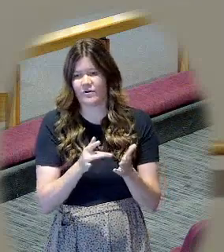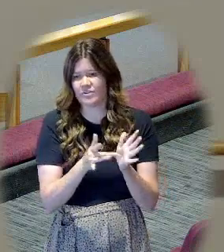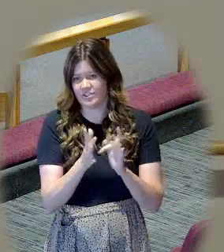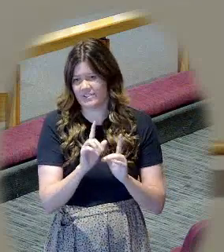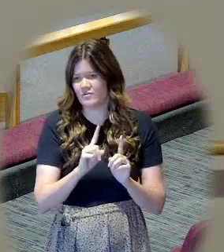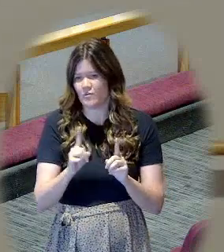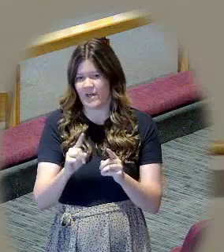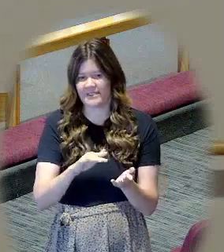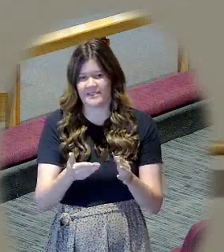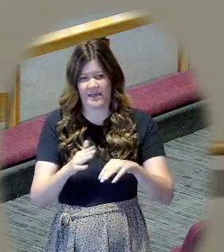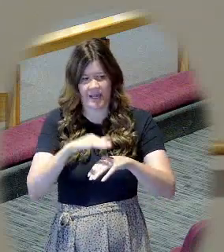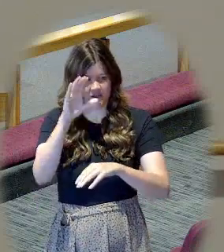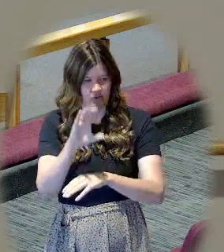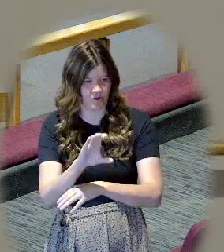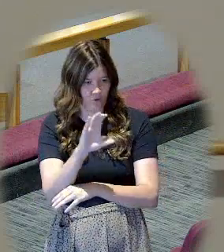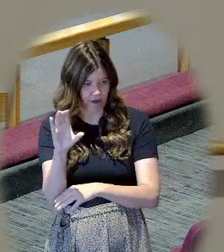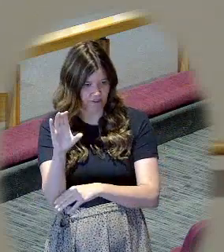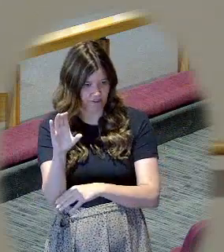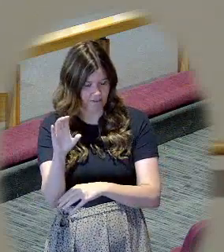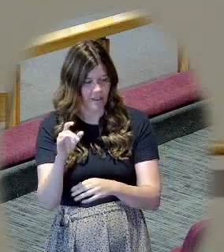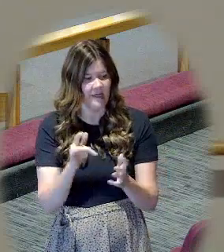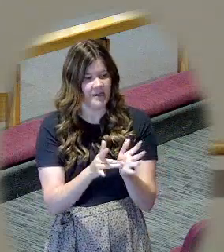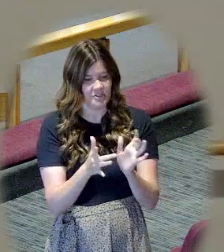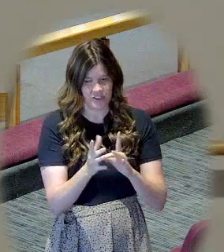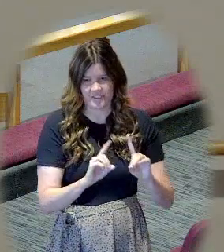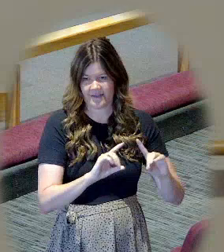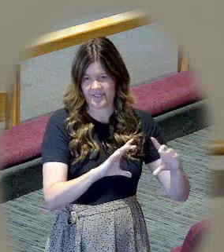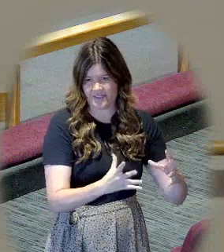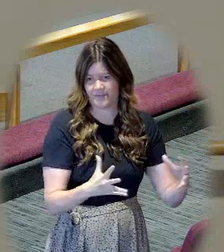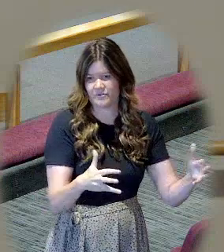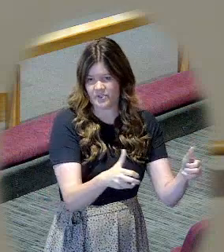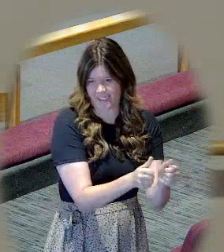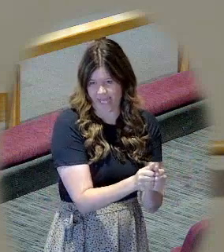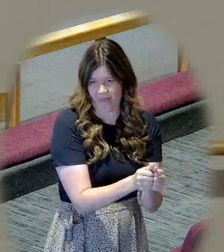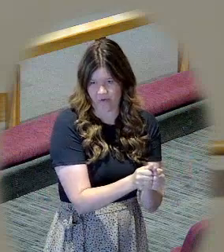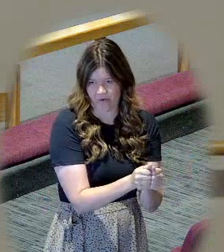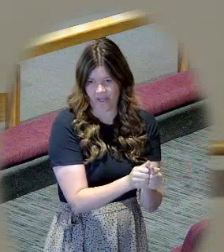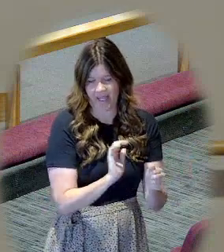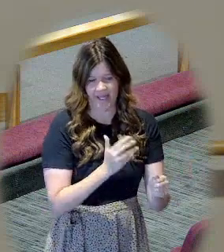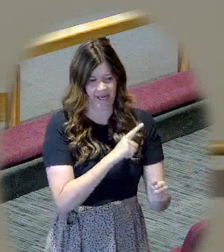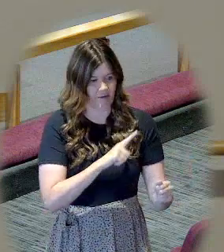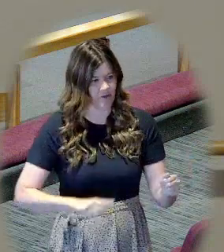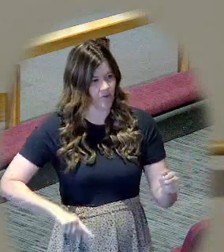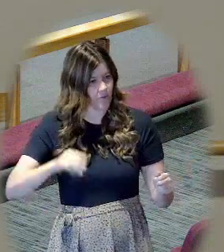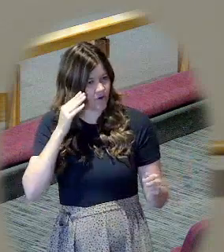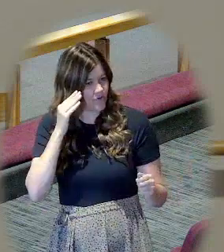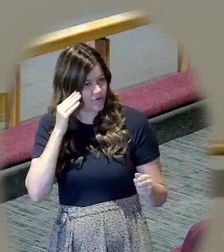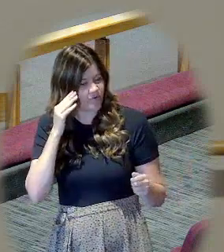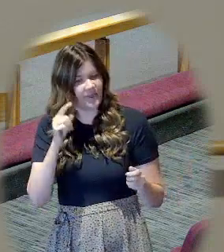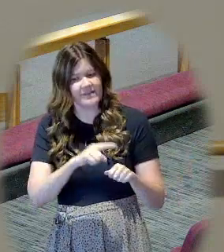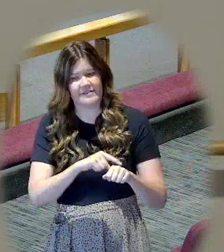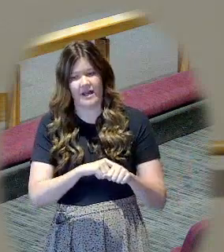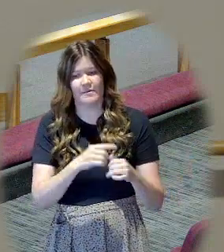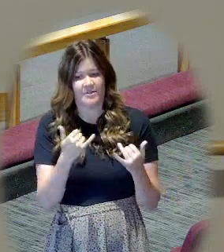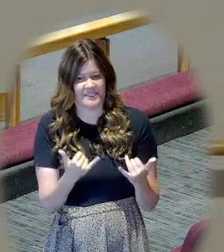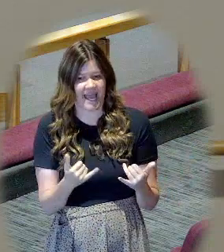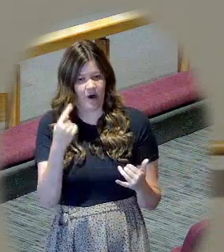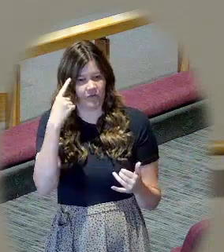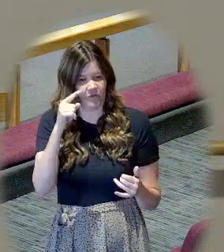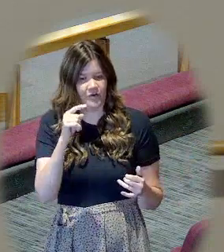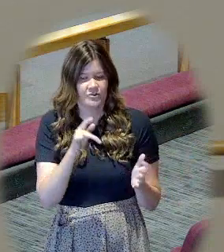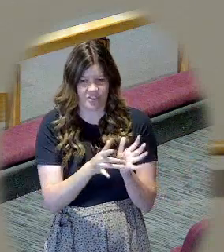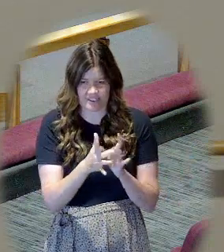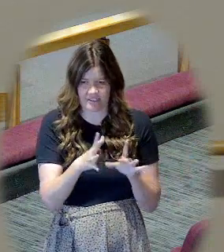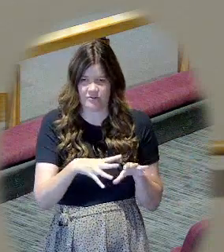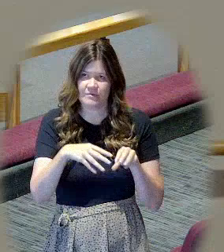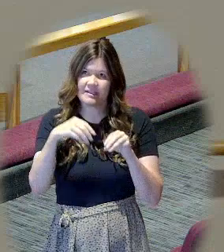to the cross. Jesus and his disciples, they were all together, and our Lord knew that the time had come for him to leave